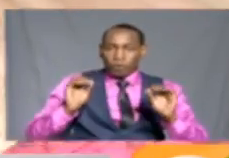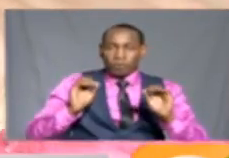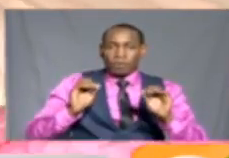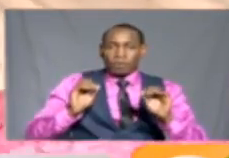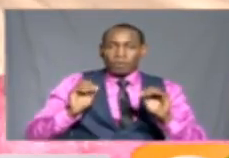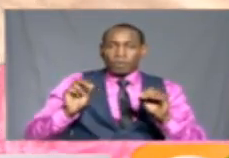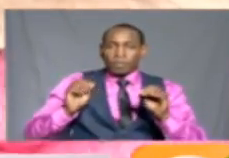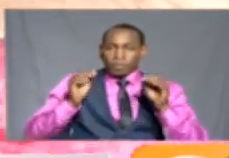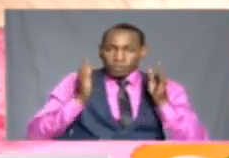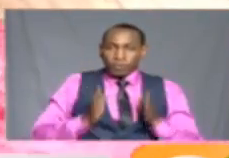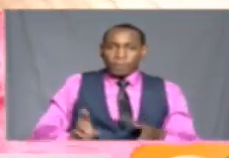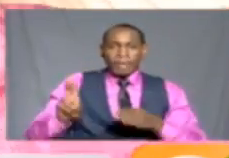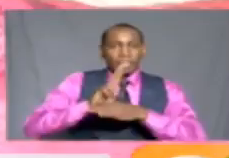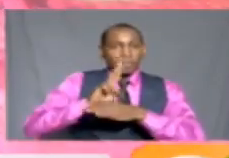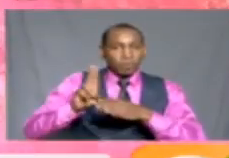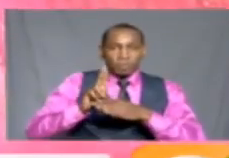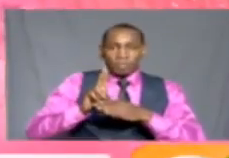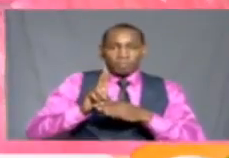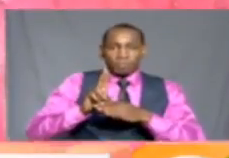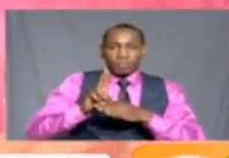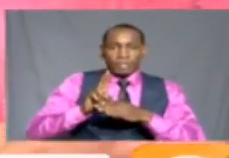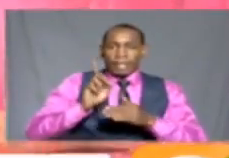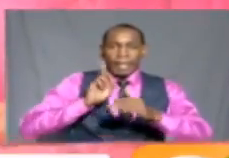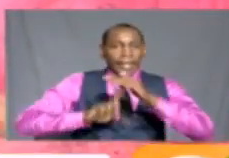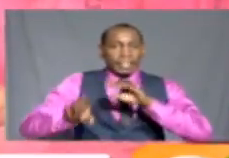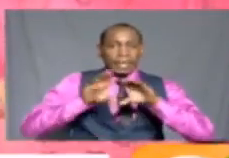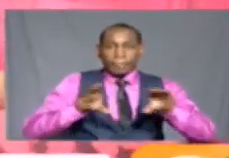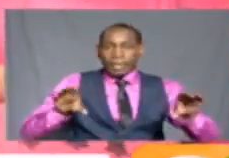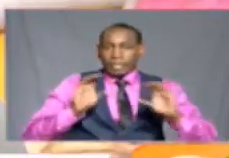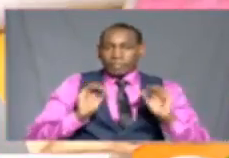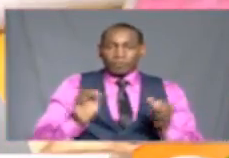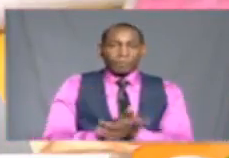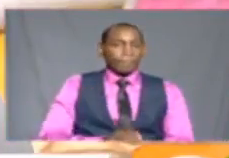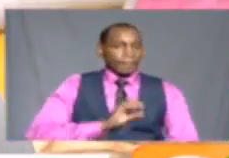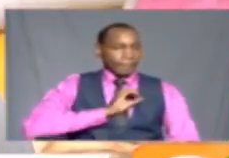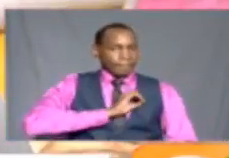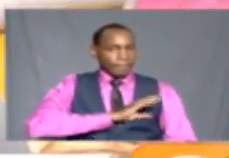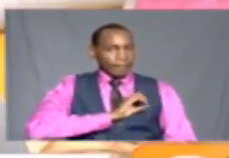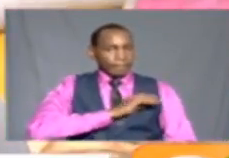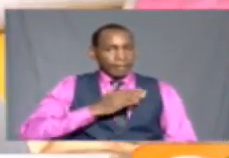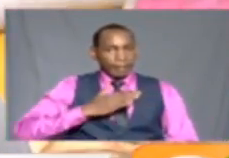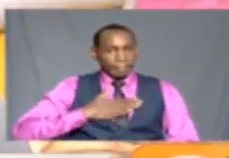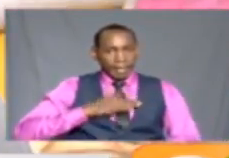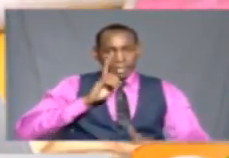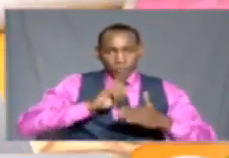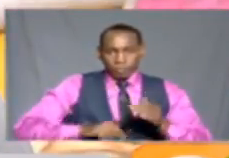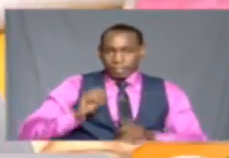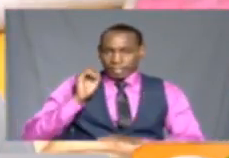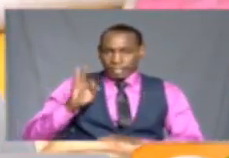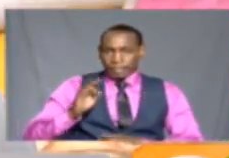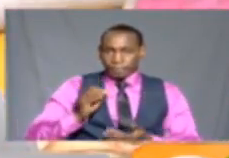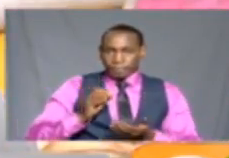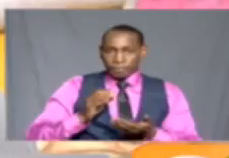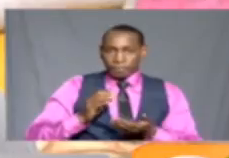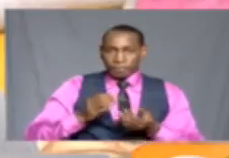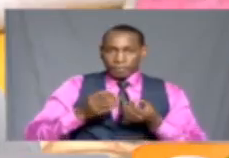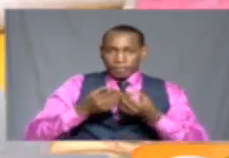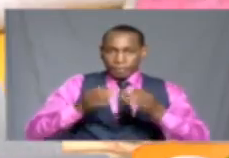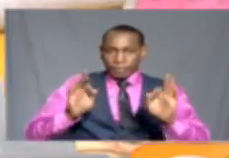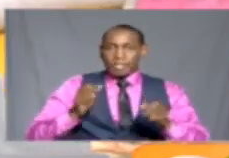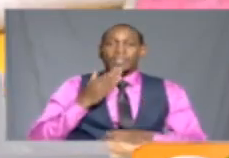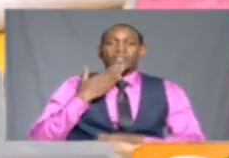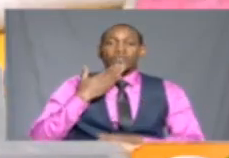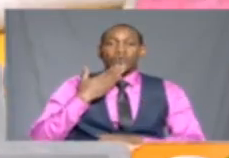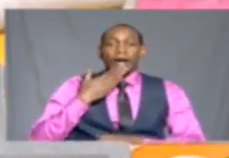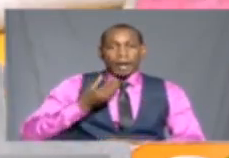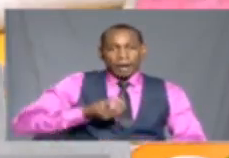human consumption does not hit the market. Our fear is if we release the sugar to the purported owner, it will